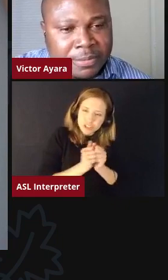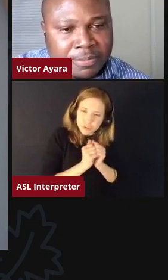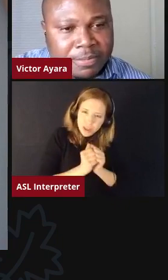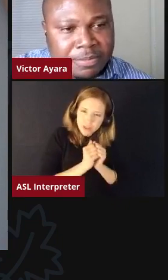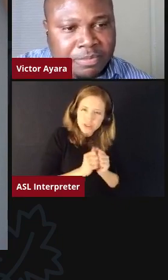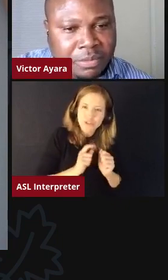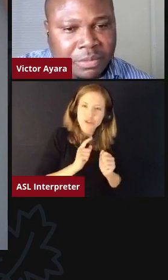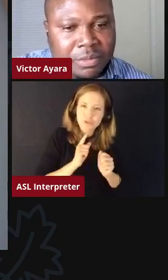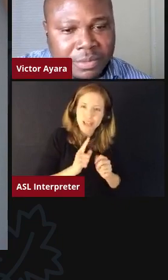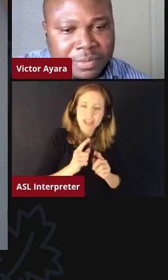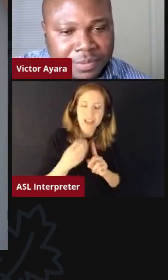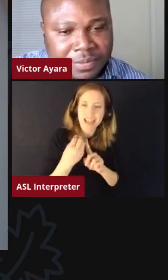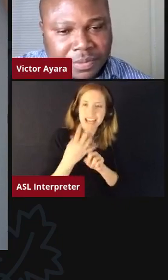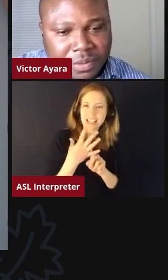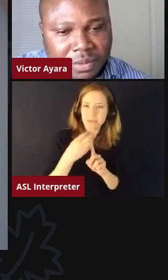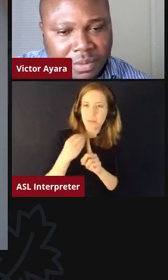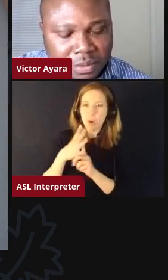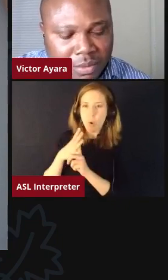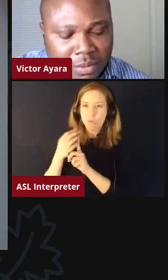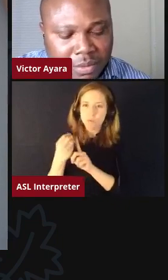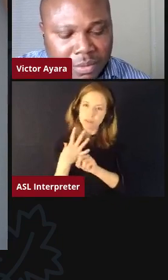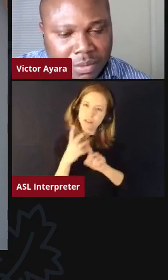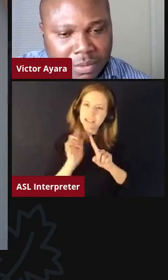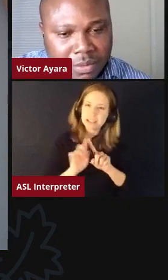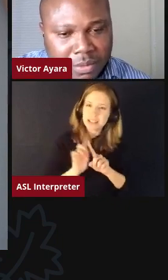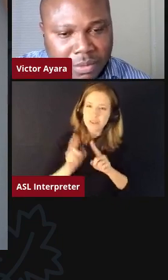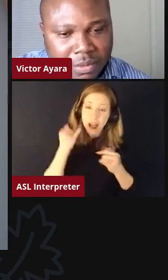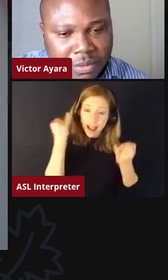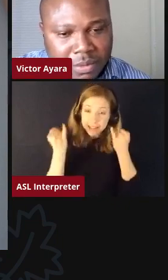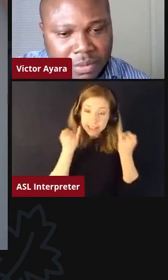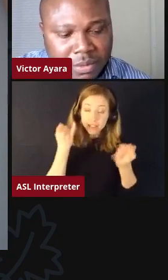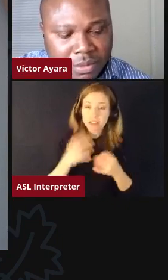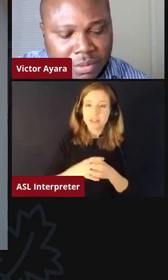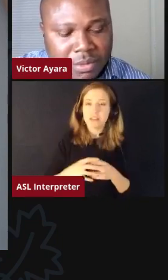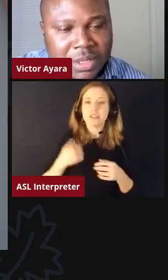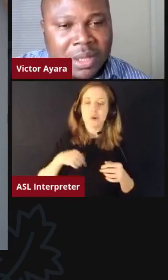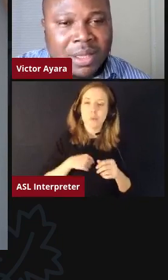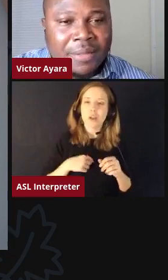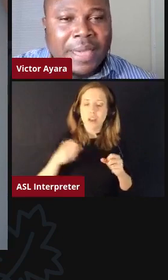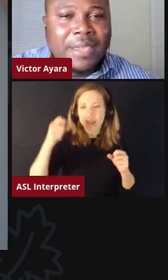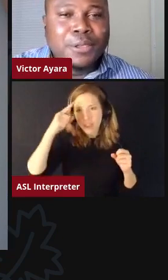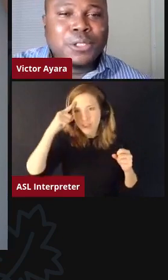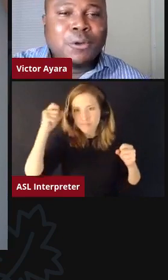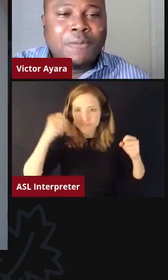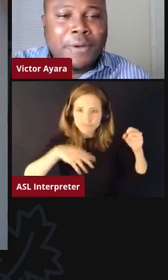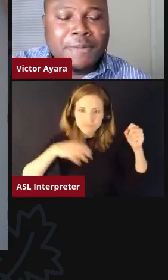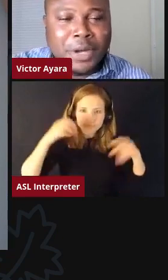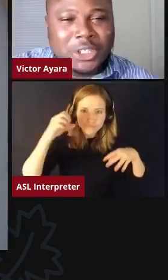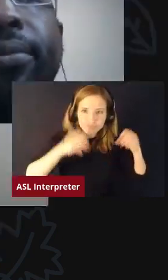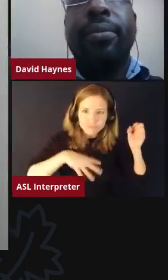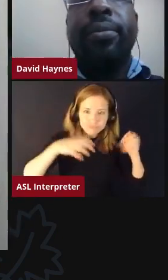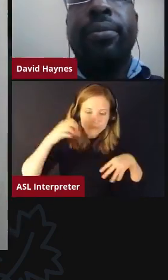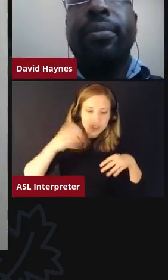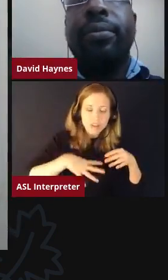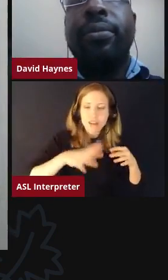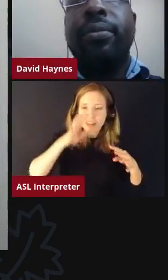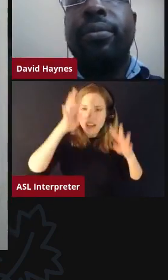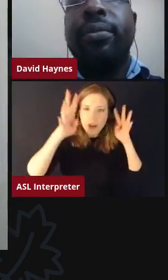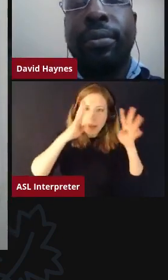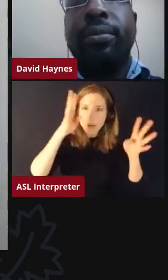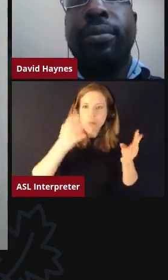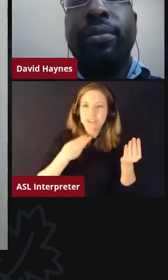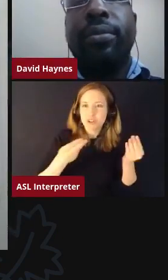really come up with really unique solutions that are going to be sustainable. Thank you so very much,